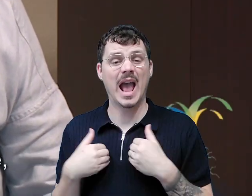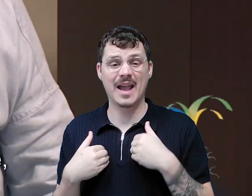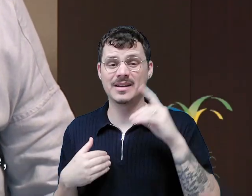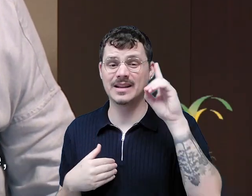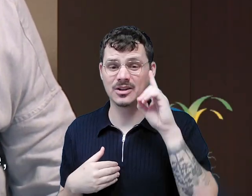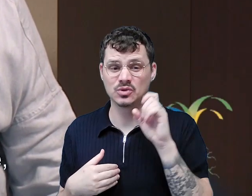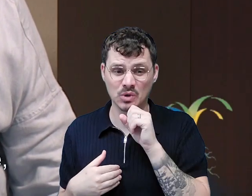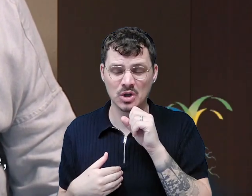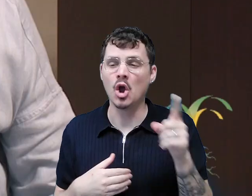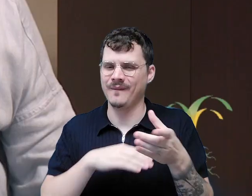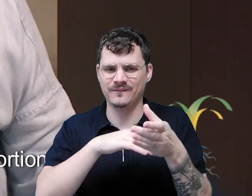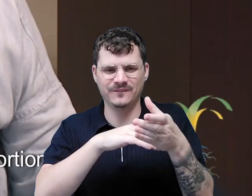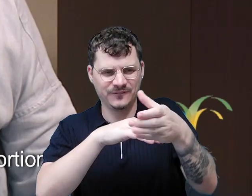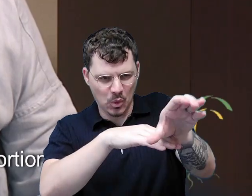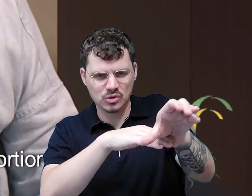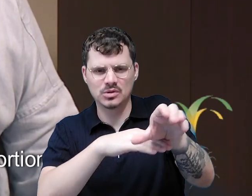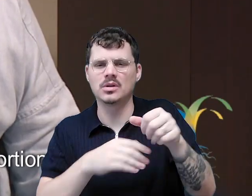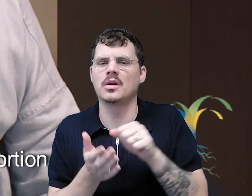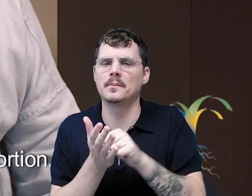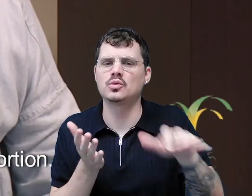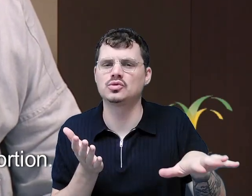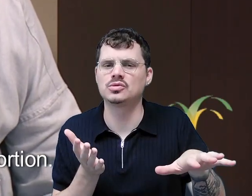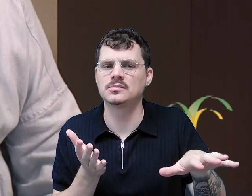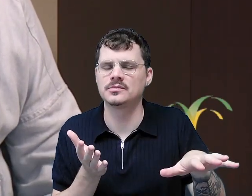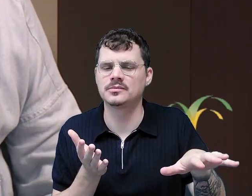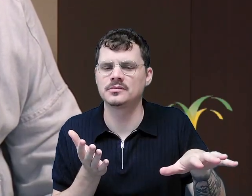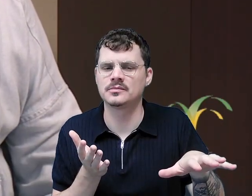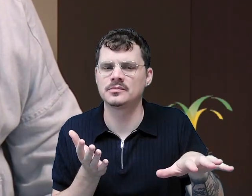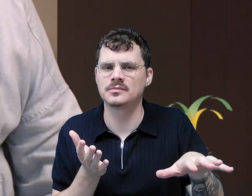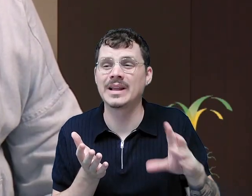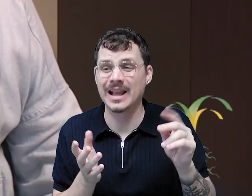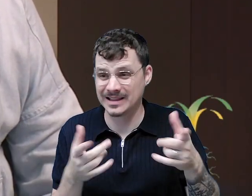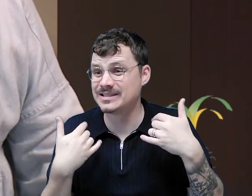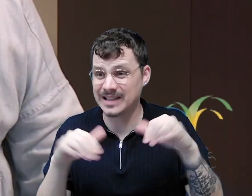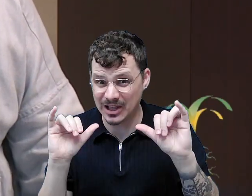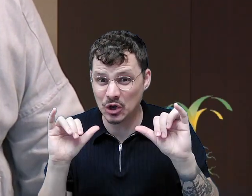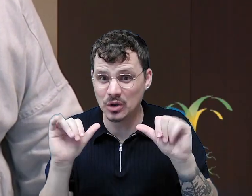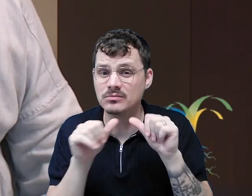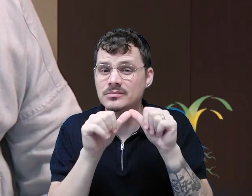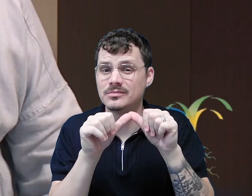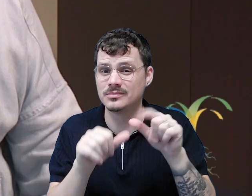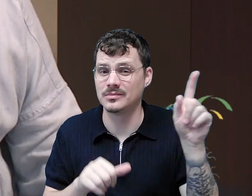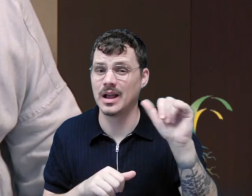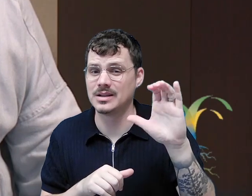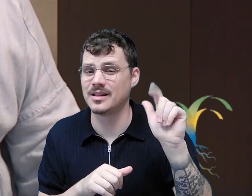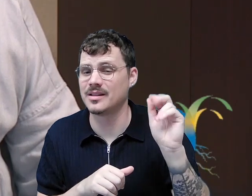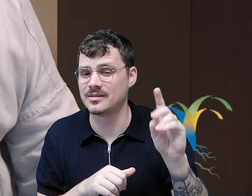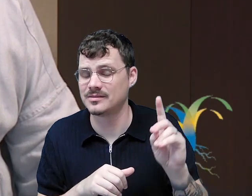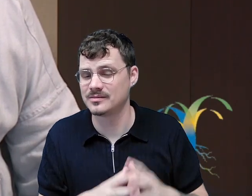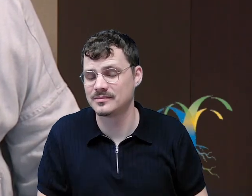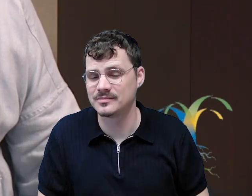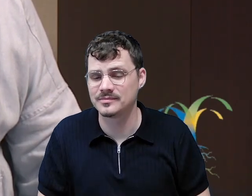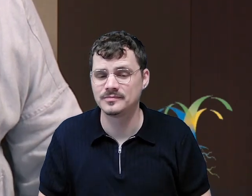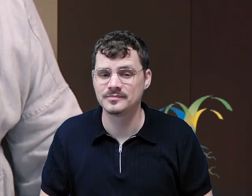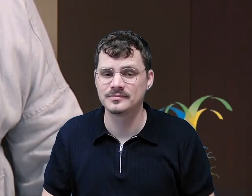the presence of Down syndrome, they were required to have an abortion. And that is still going on.